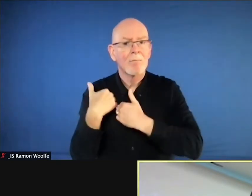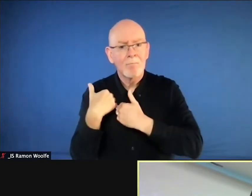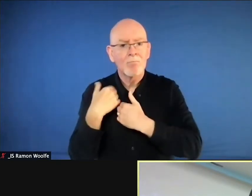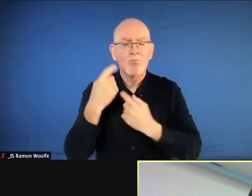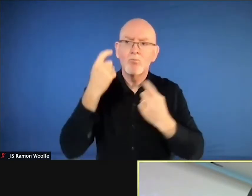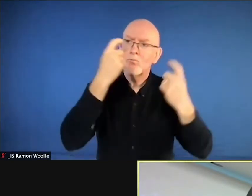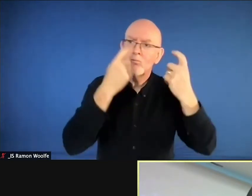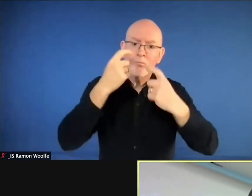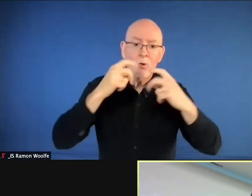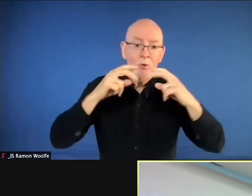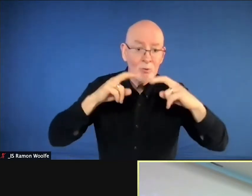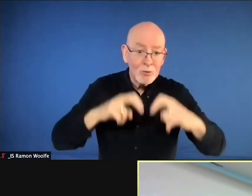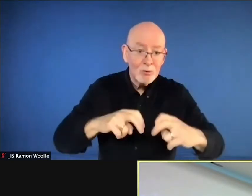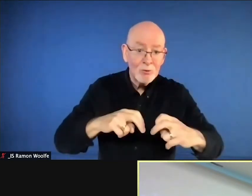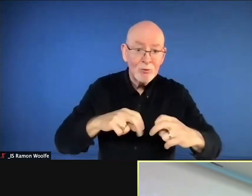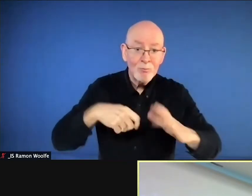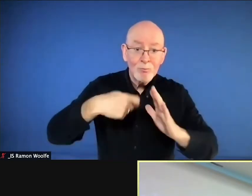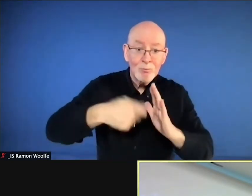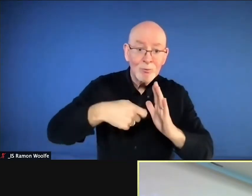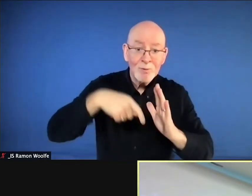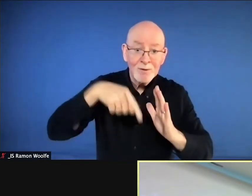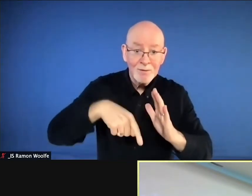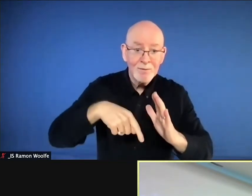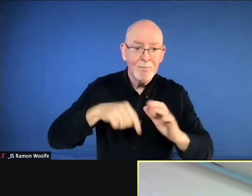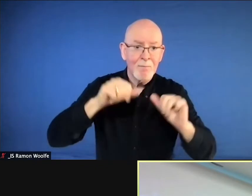Yeah, that's a great question. I guess